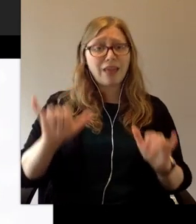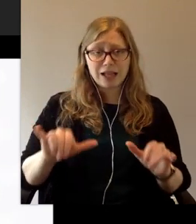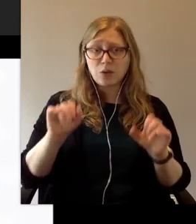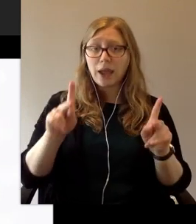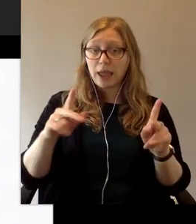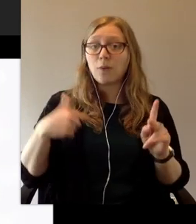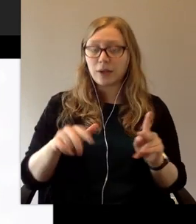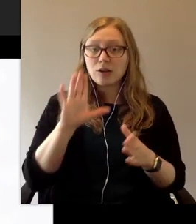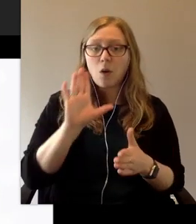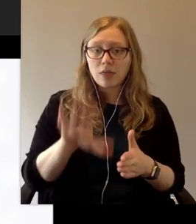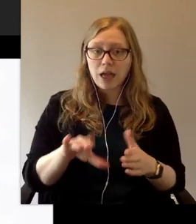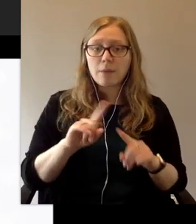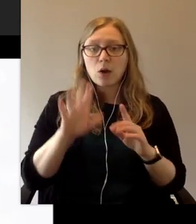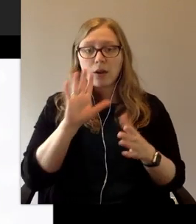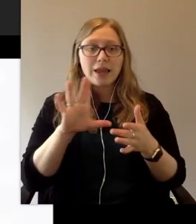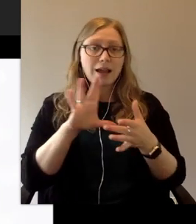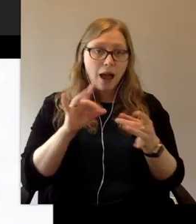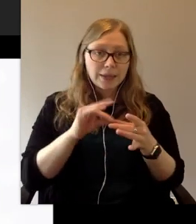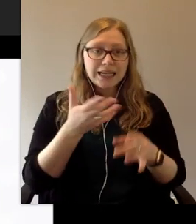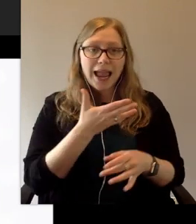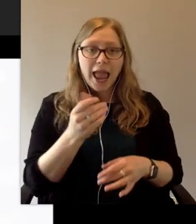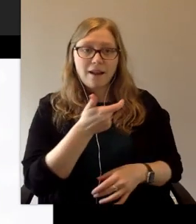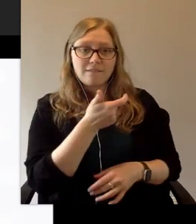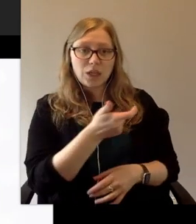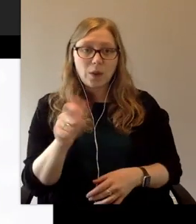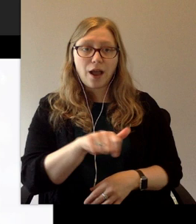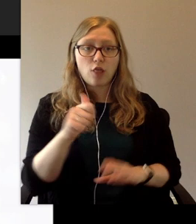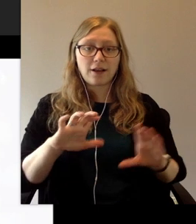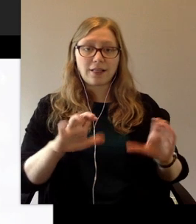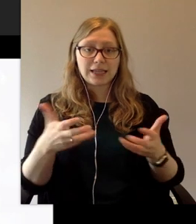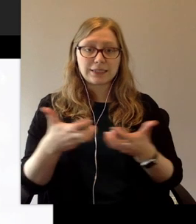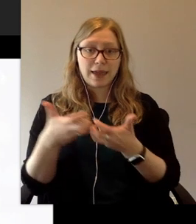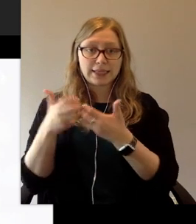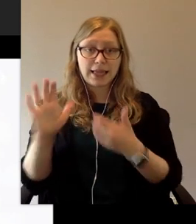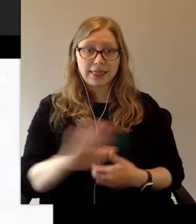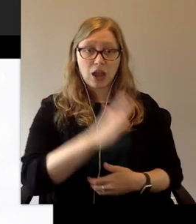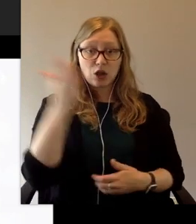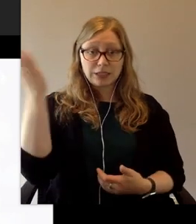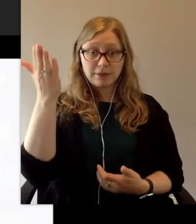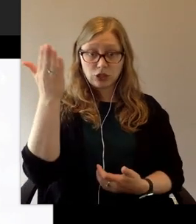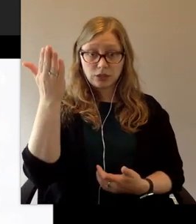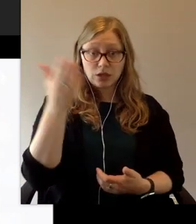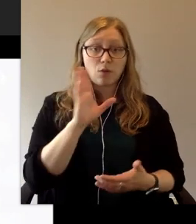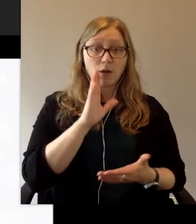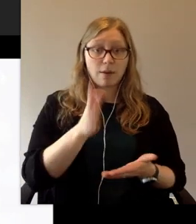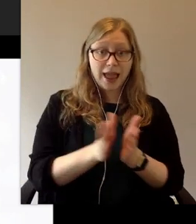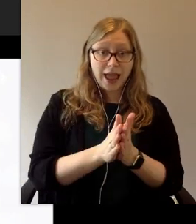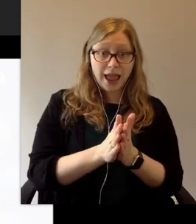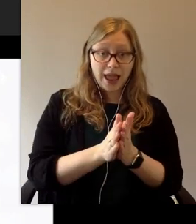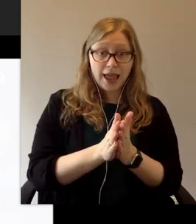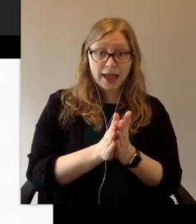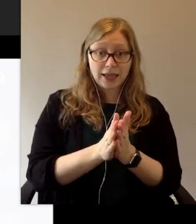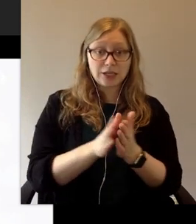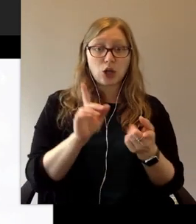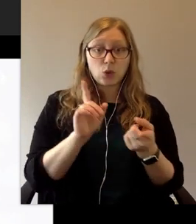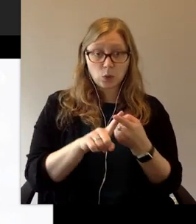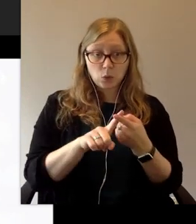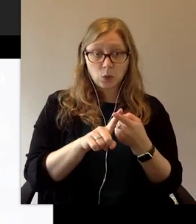it's going to be commenting and viewing other classmates' speeches. So you will be asked to go into Flipgrid and comment on and